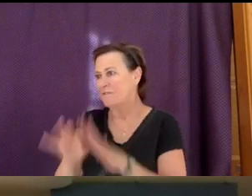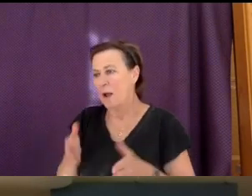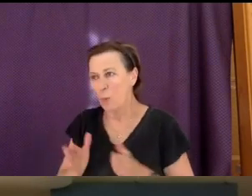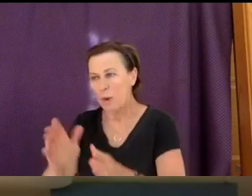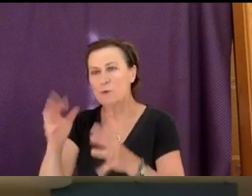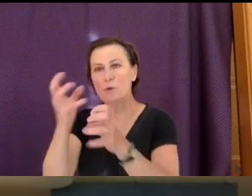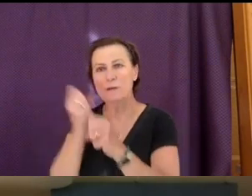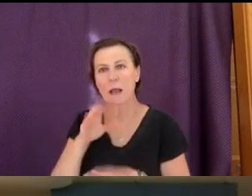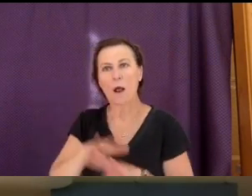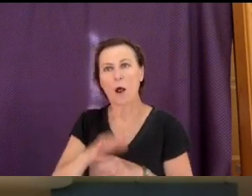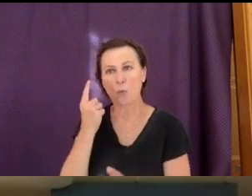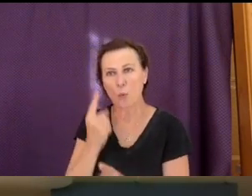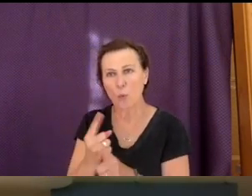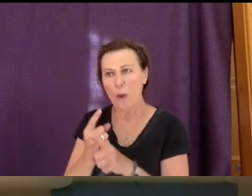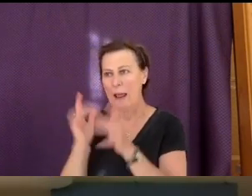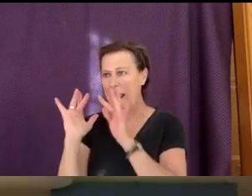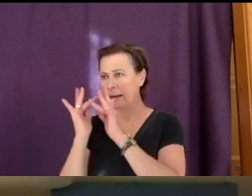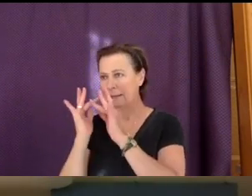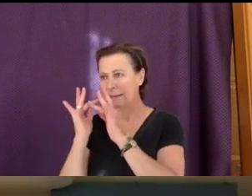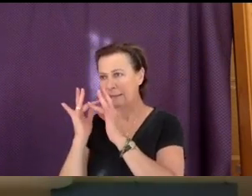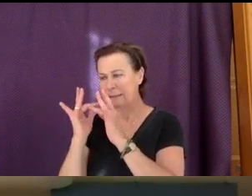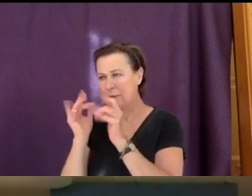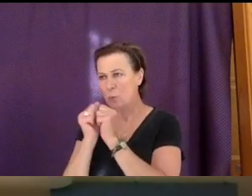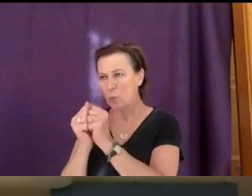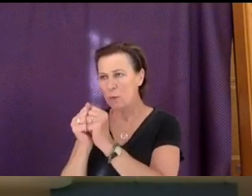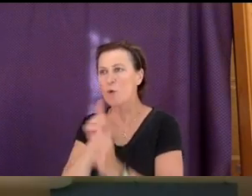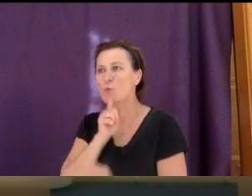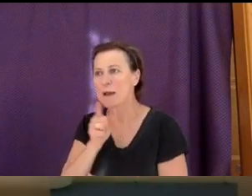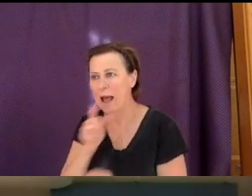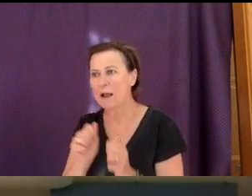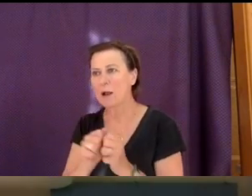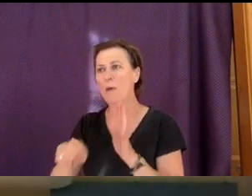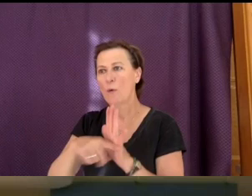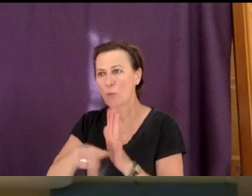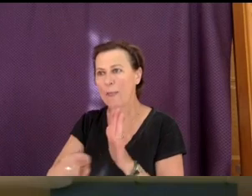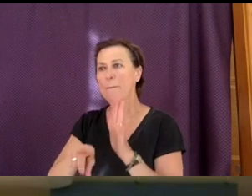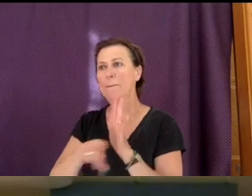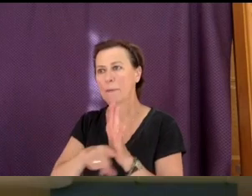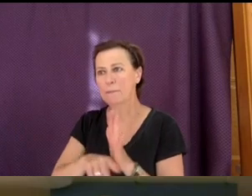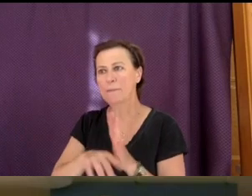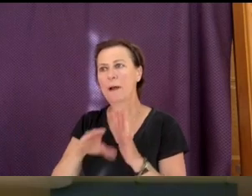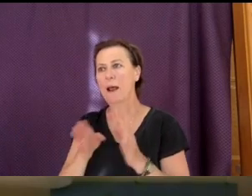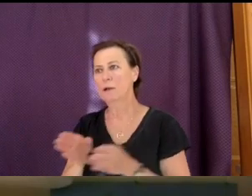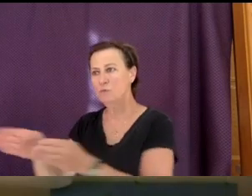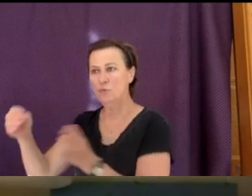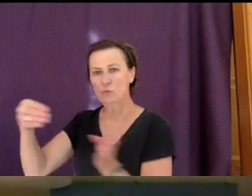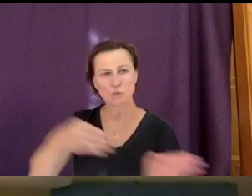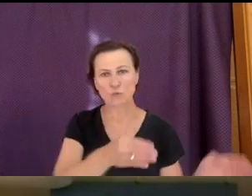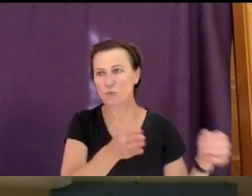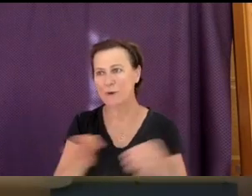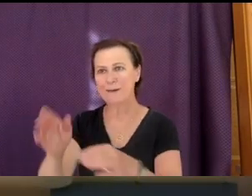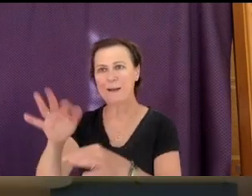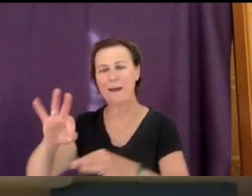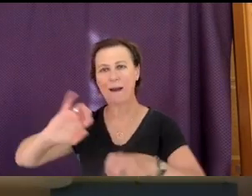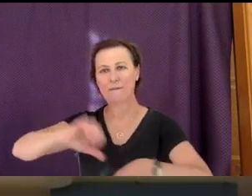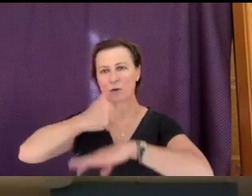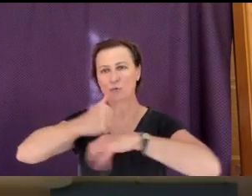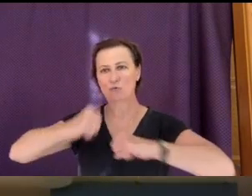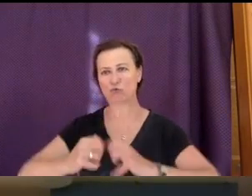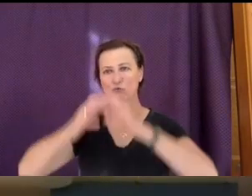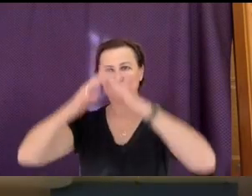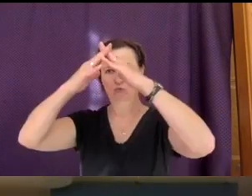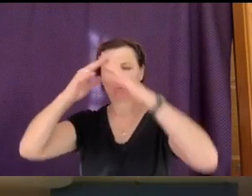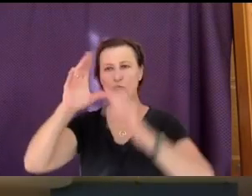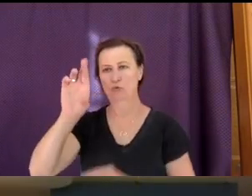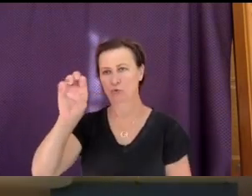right wavelength with reality, with the rhythm and directionality of creation. And that's